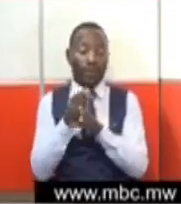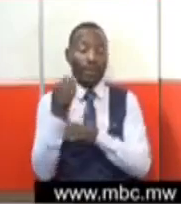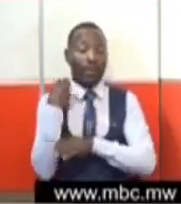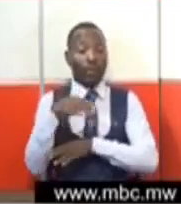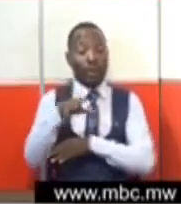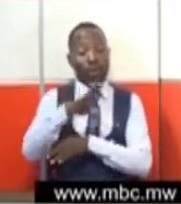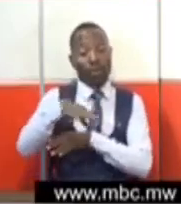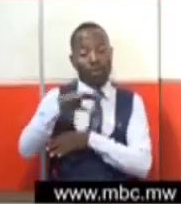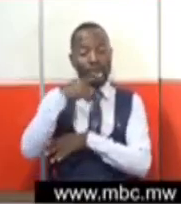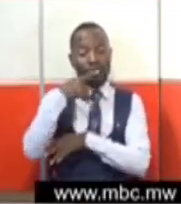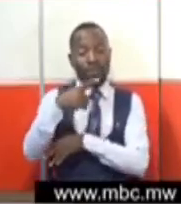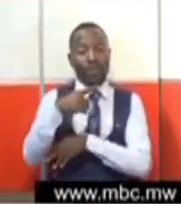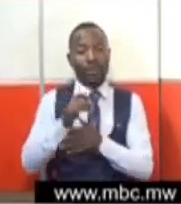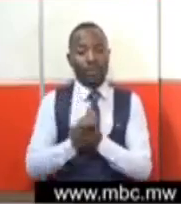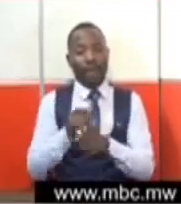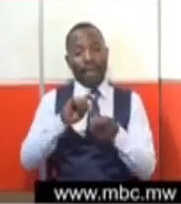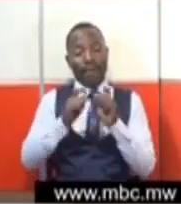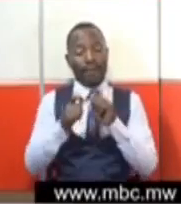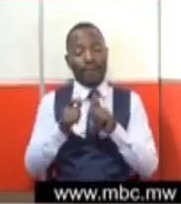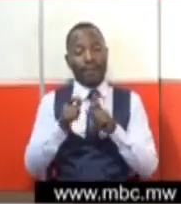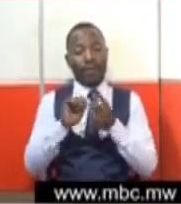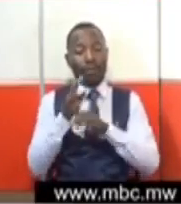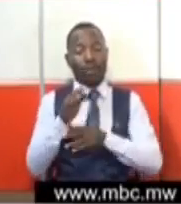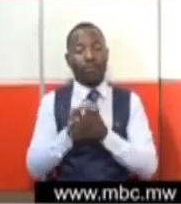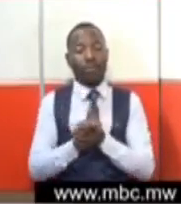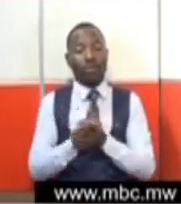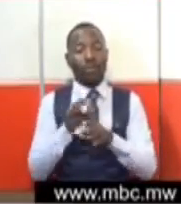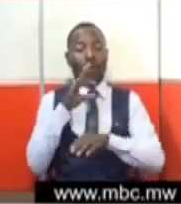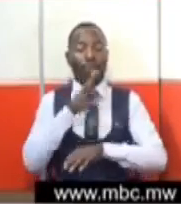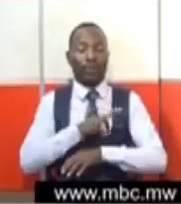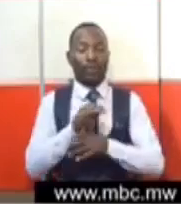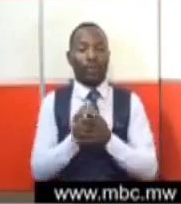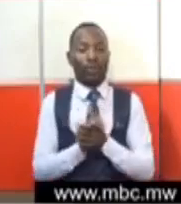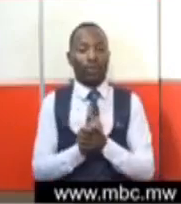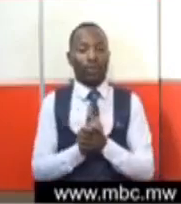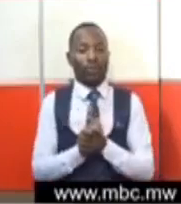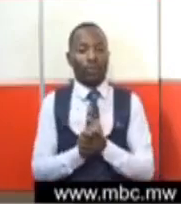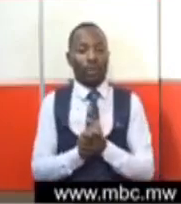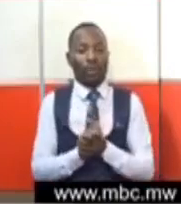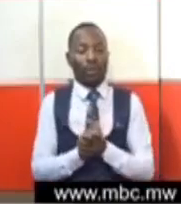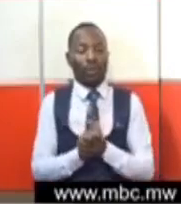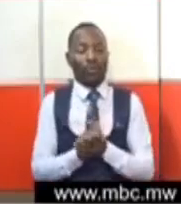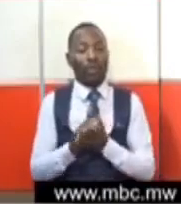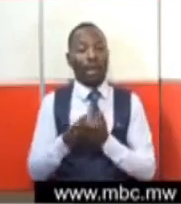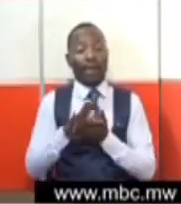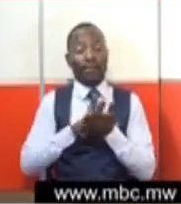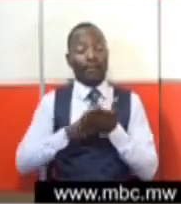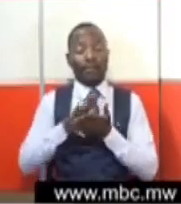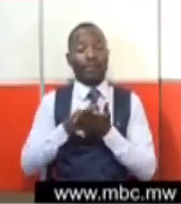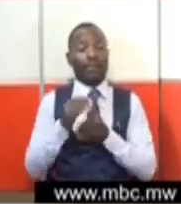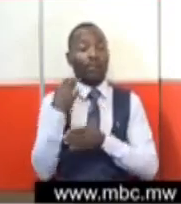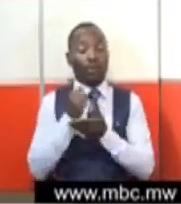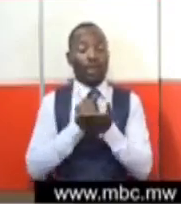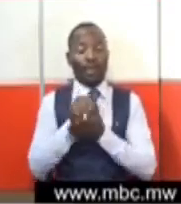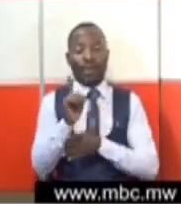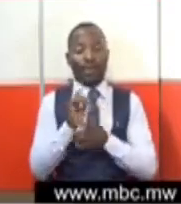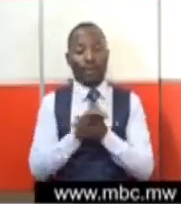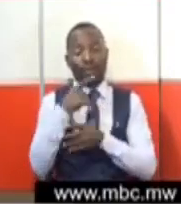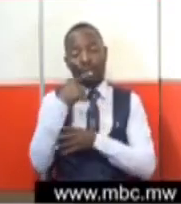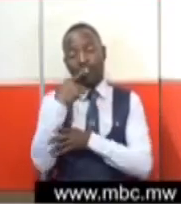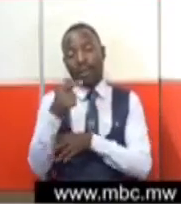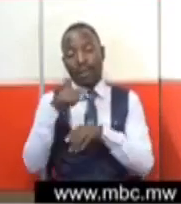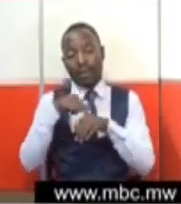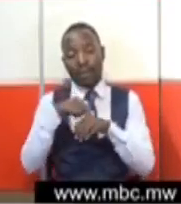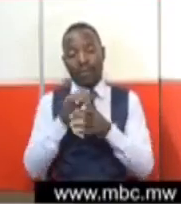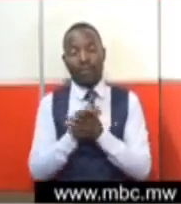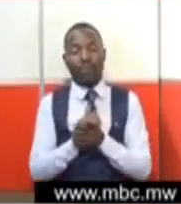statutory corporations to convert their losses into profits to reduce their reliance on government bailouts. He made this call